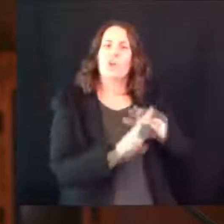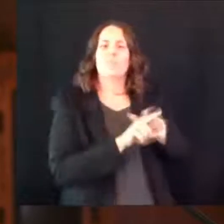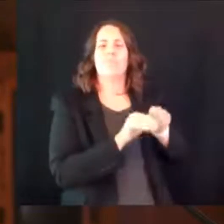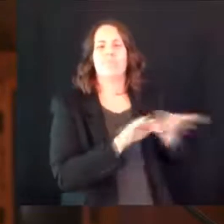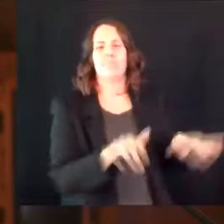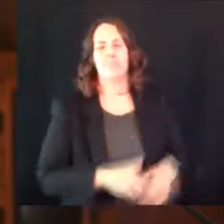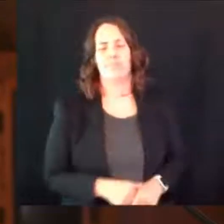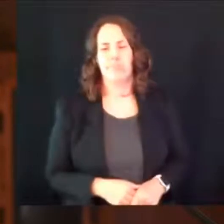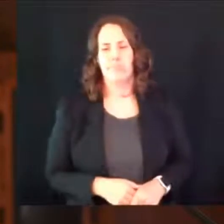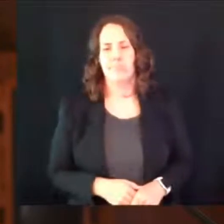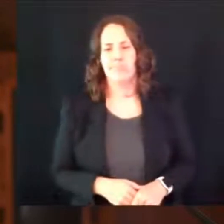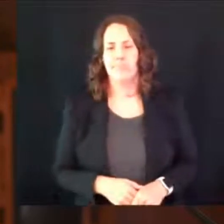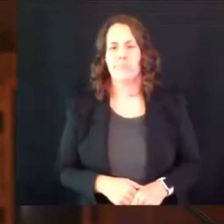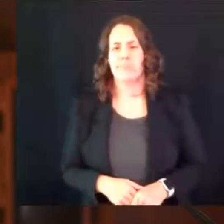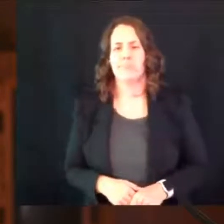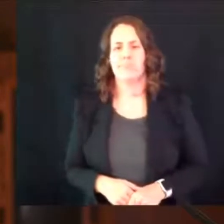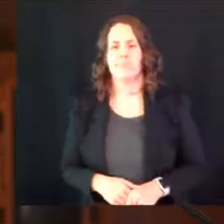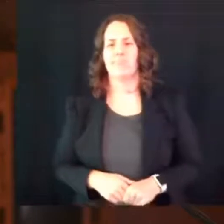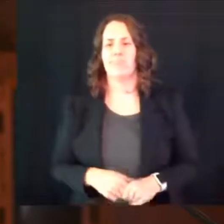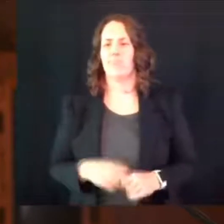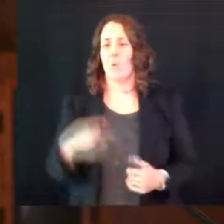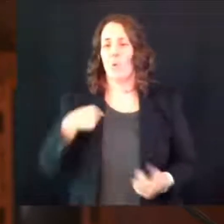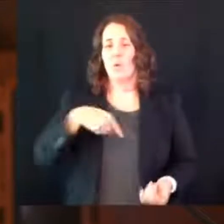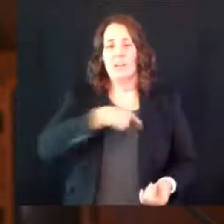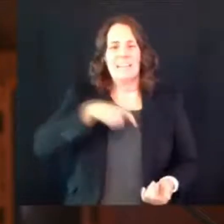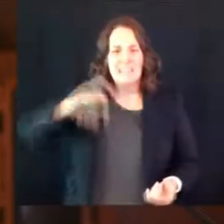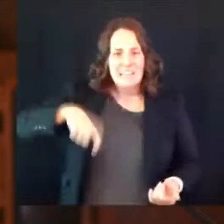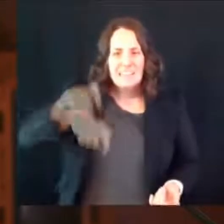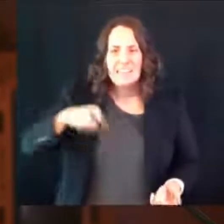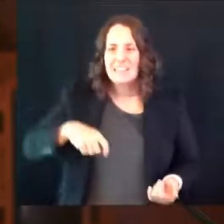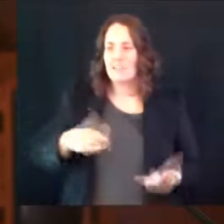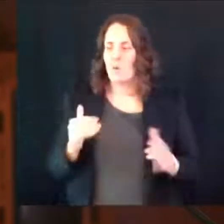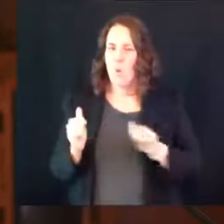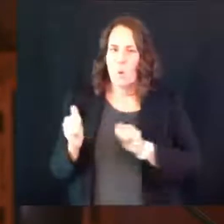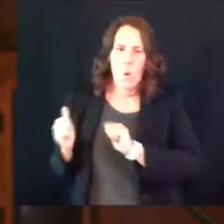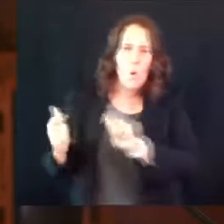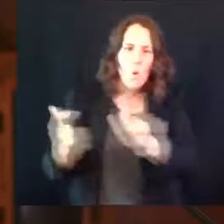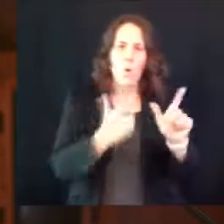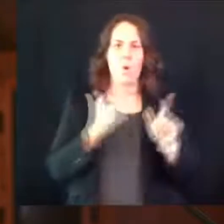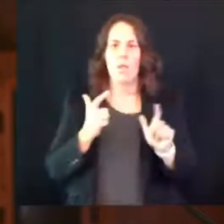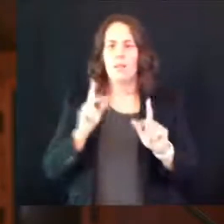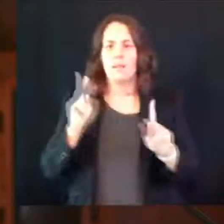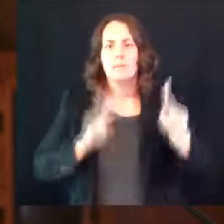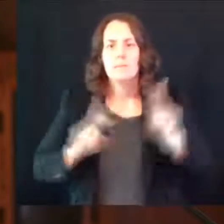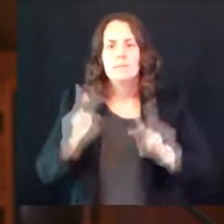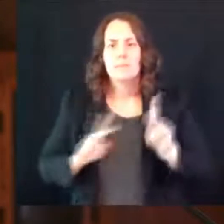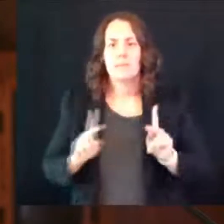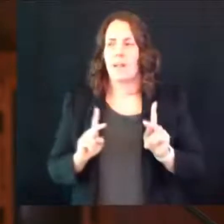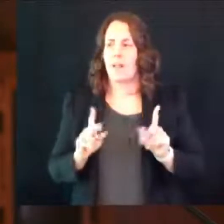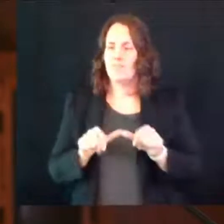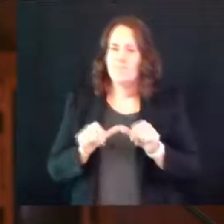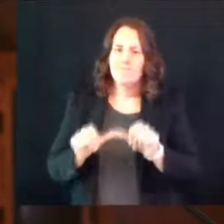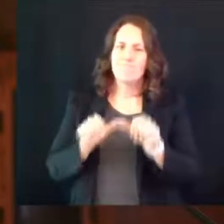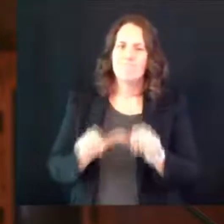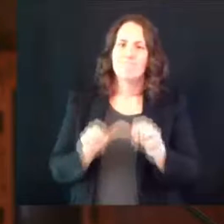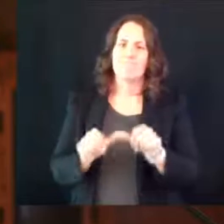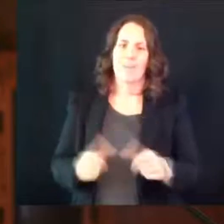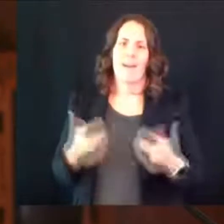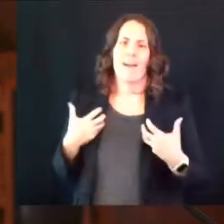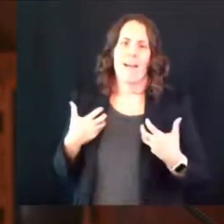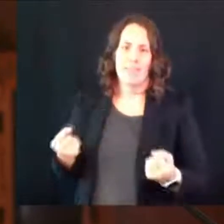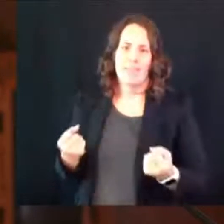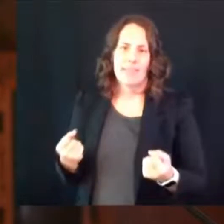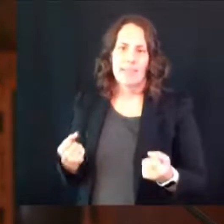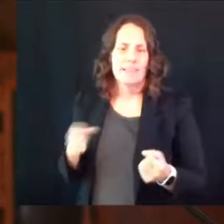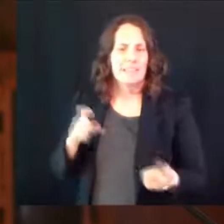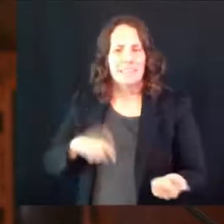to be healthy and well, to keep our corrections institutions operating, to keep our hospitals operating, to keep our nursing homes